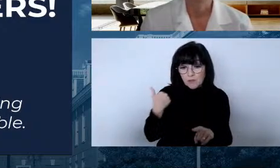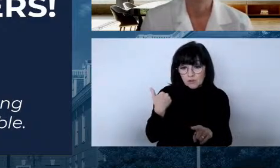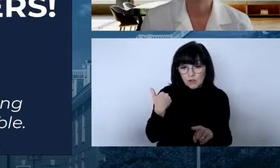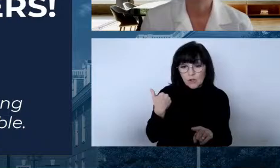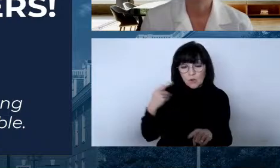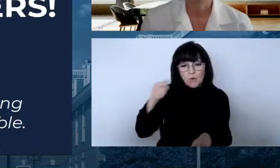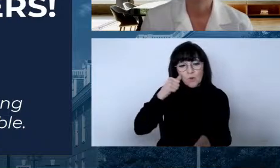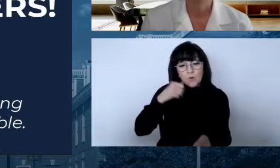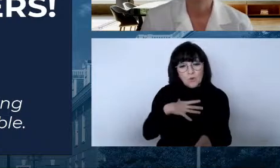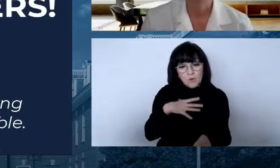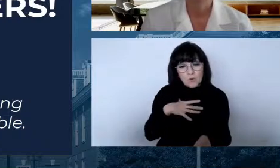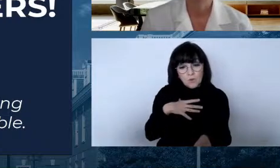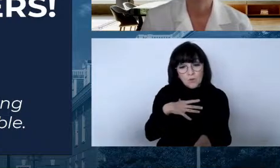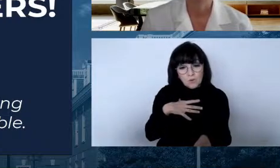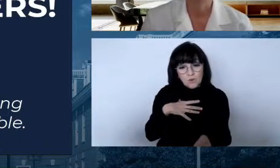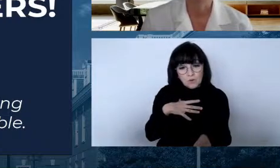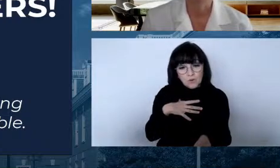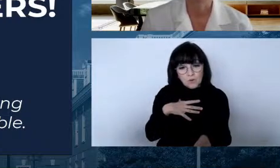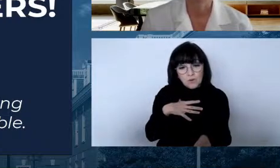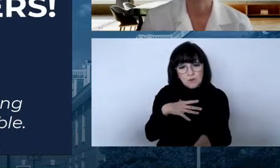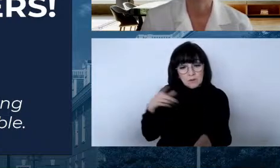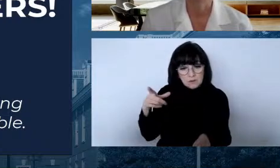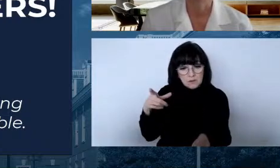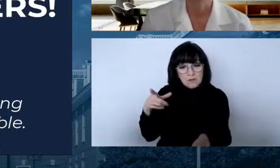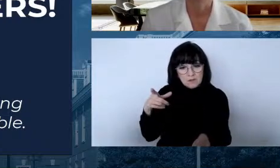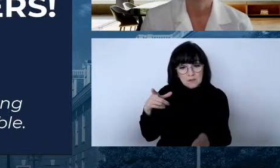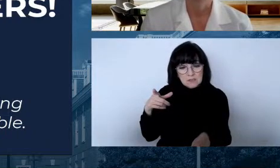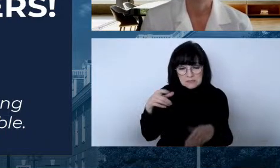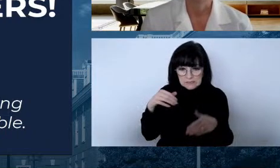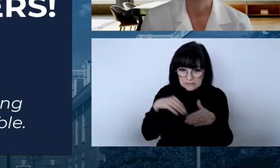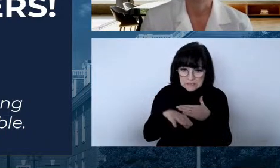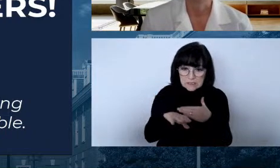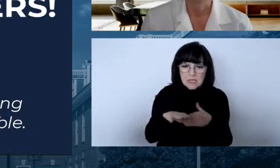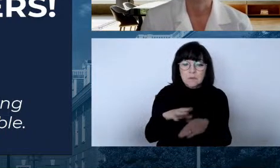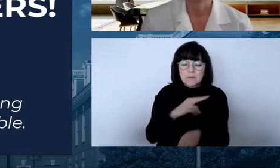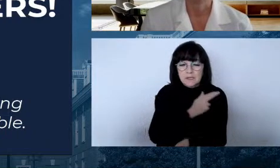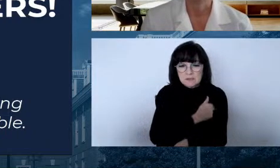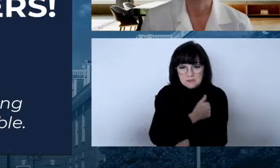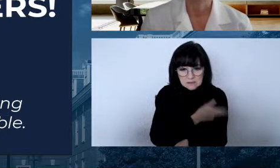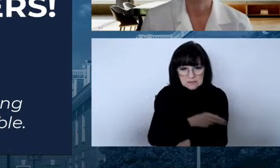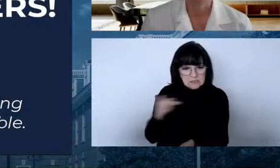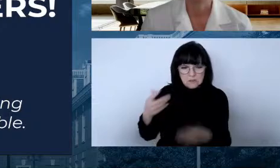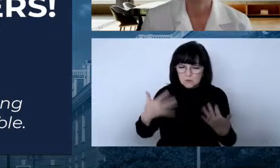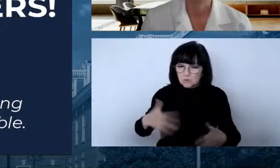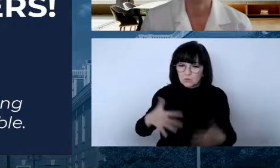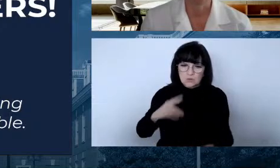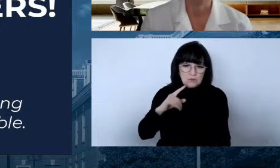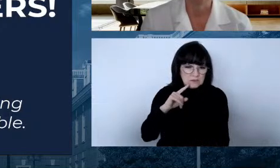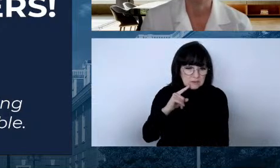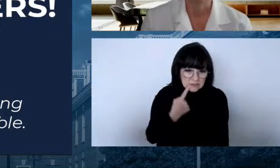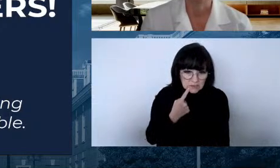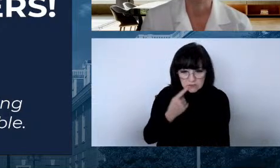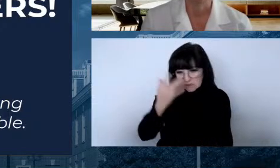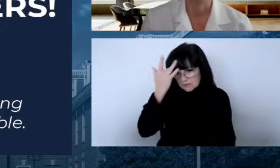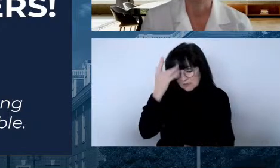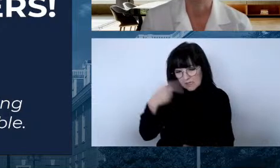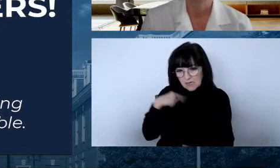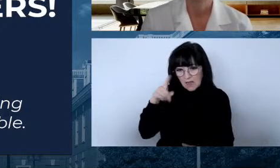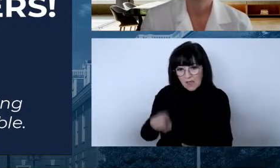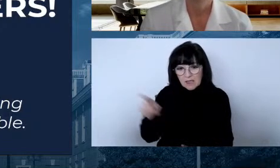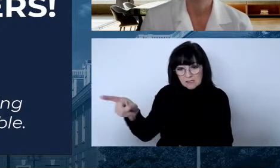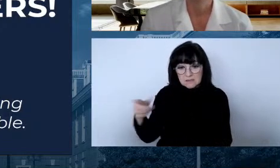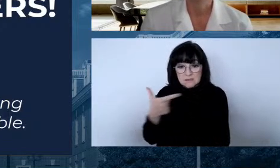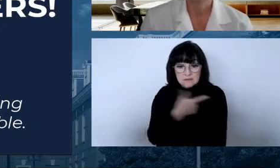in her 40s who came in profoundly hypoxic and critically ill. And when I asked her if she was vaccinated, she